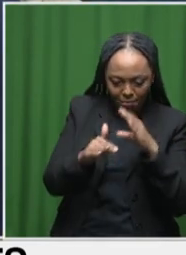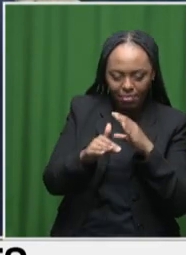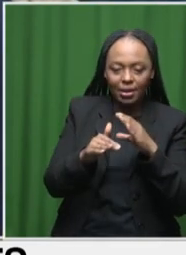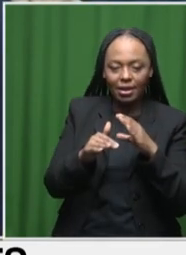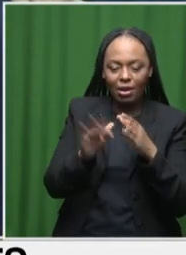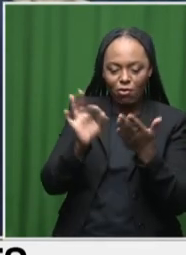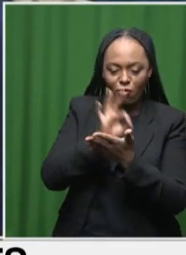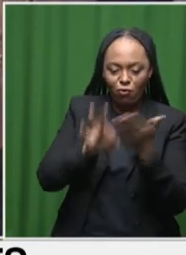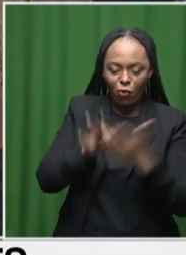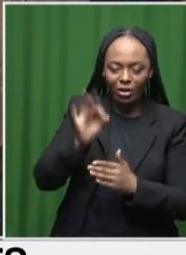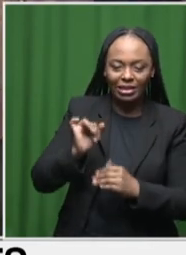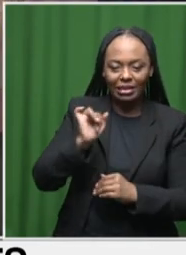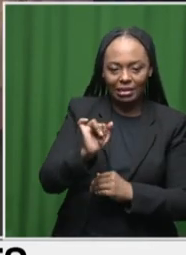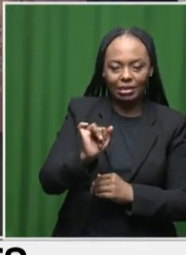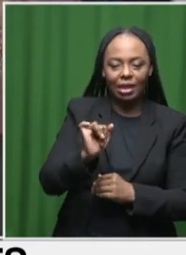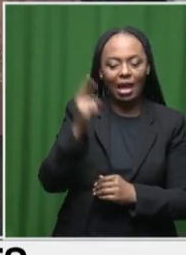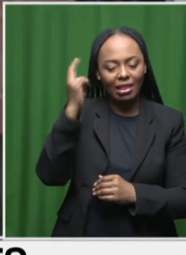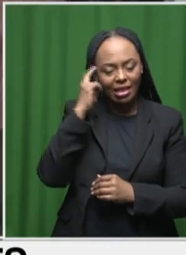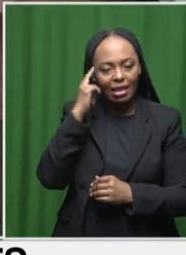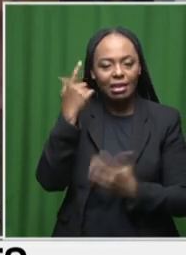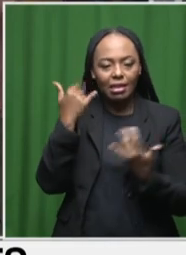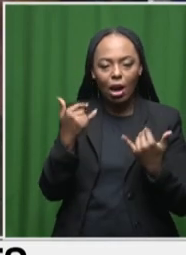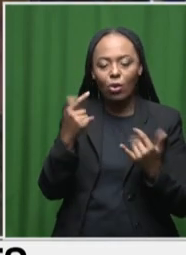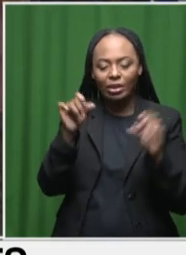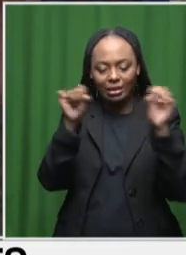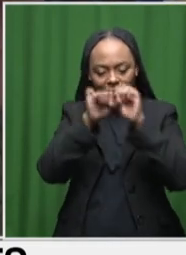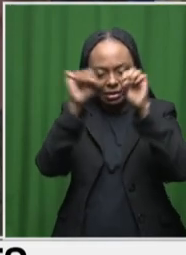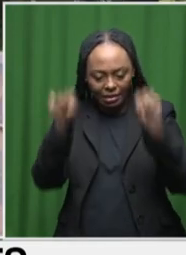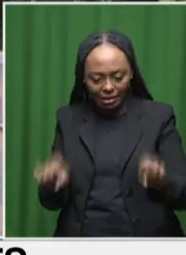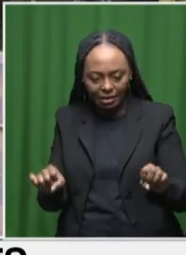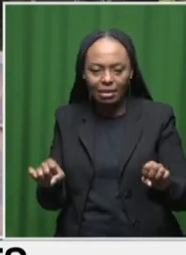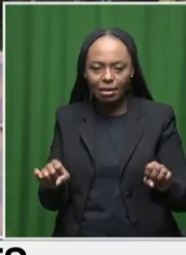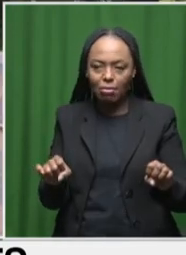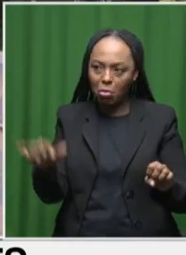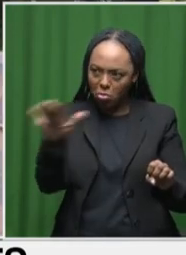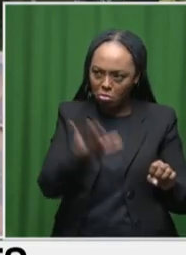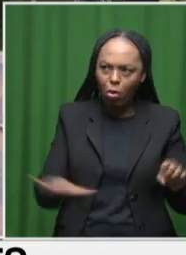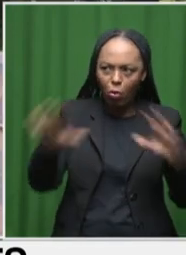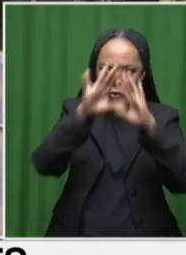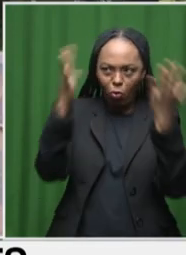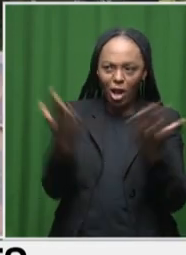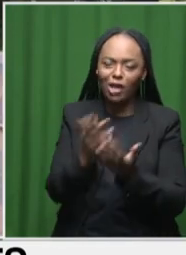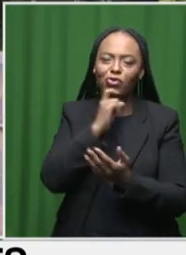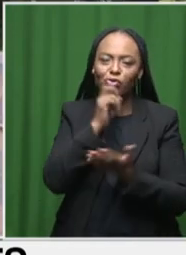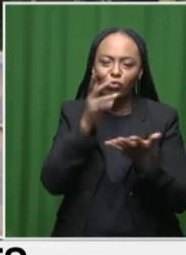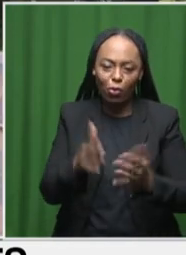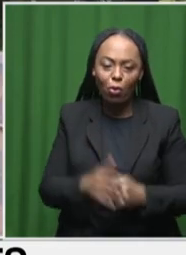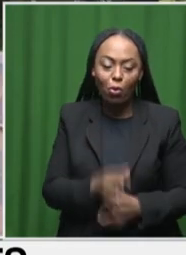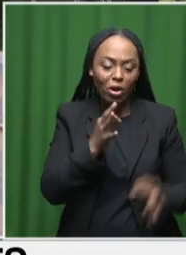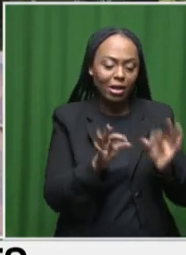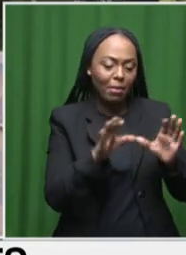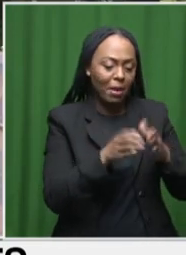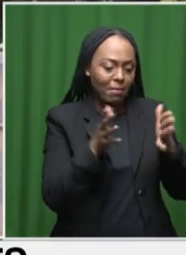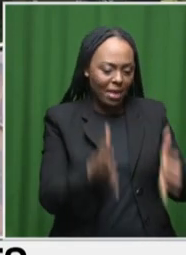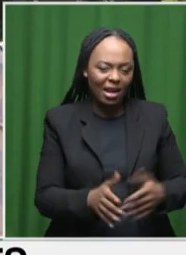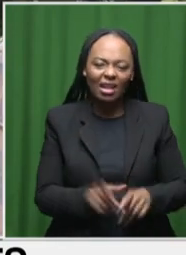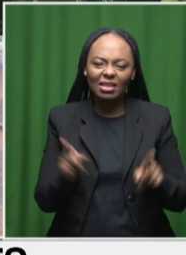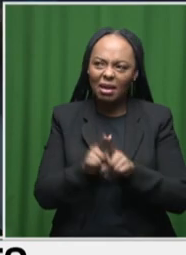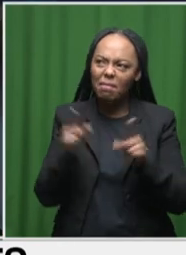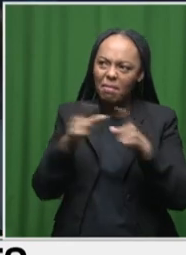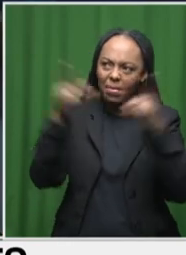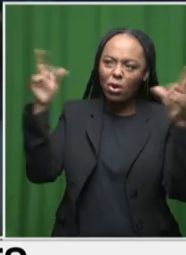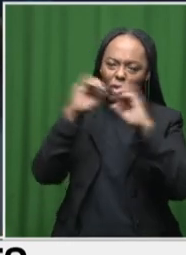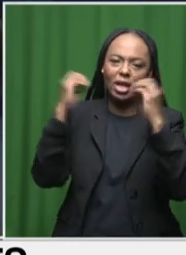is a very, very reliable and proven system. It's used around the world, not only by political parties, but by big